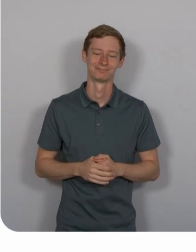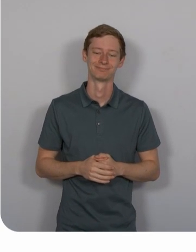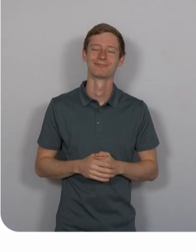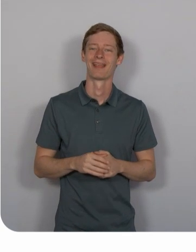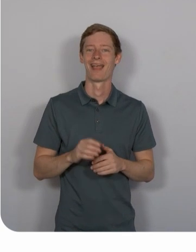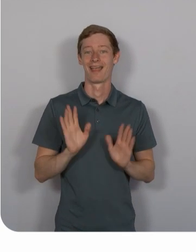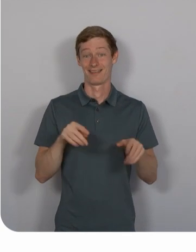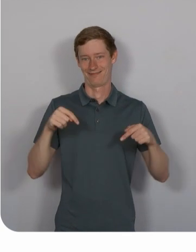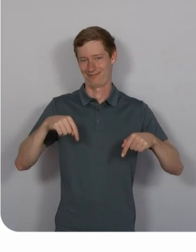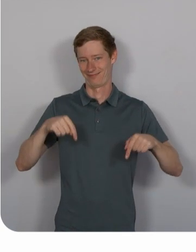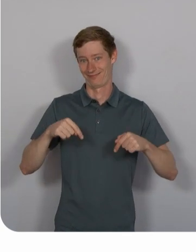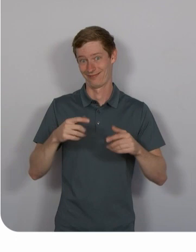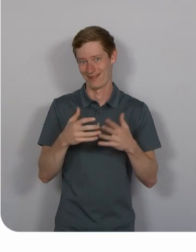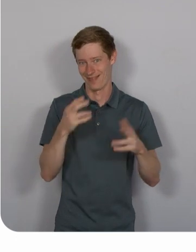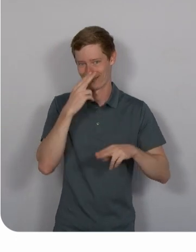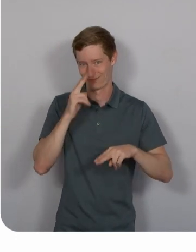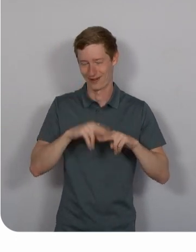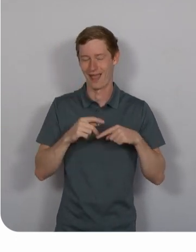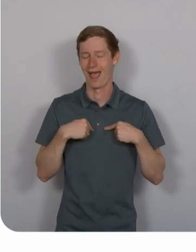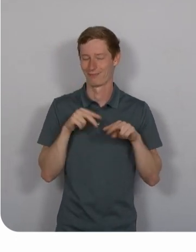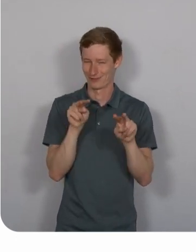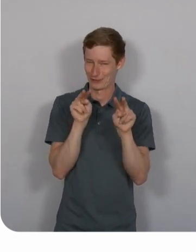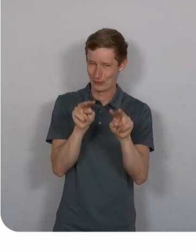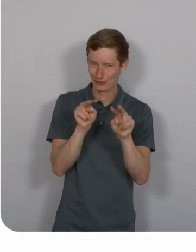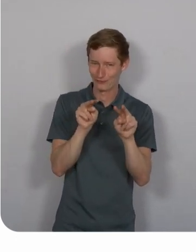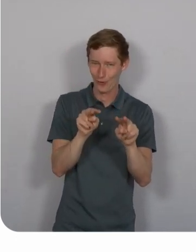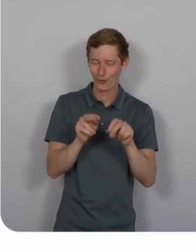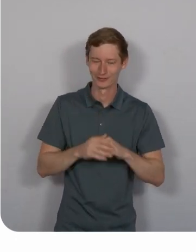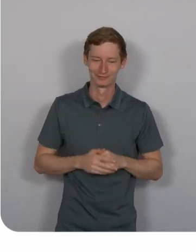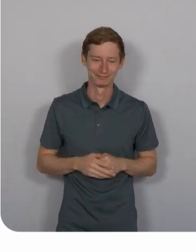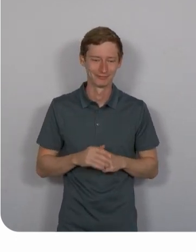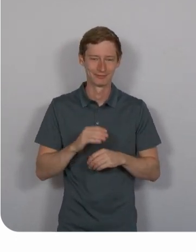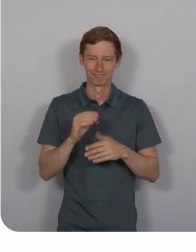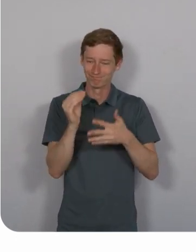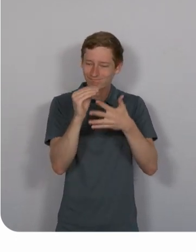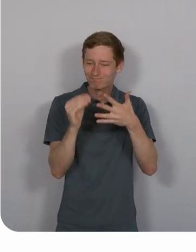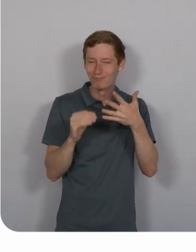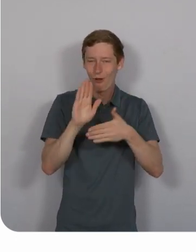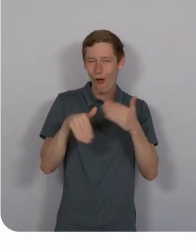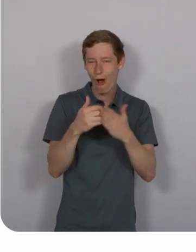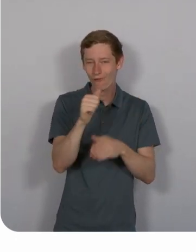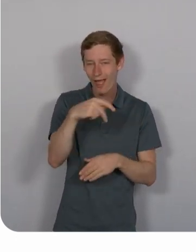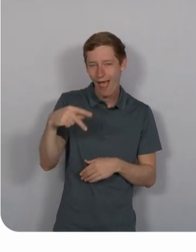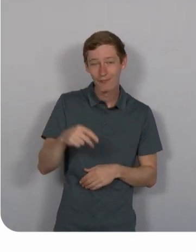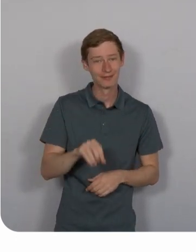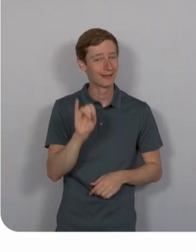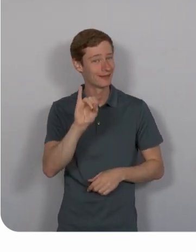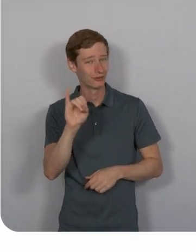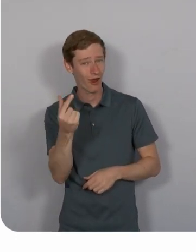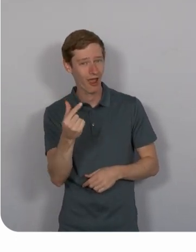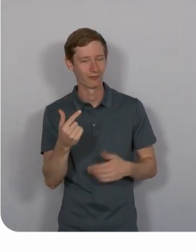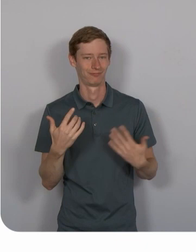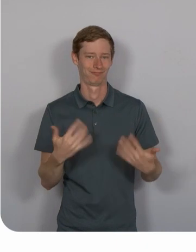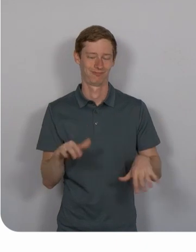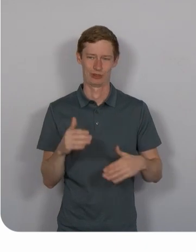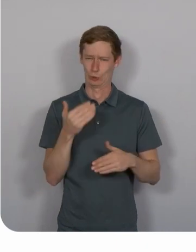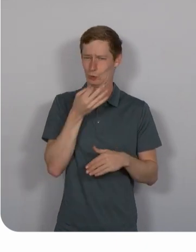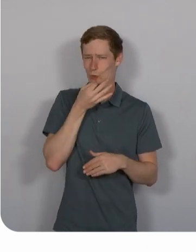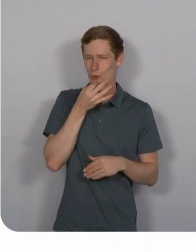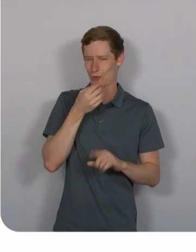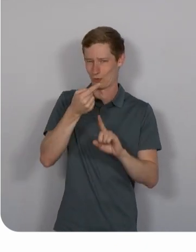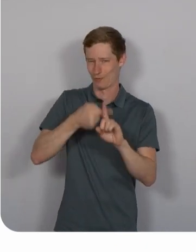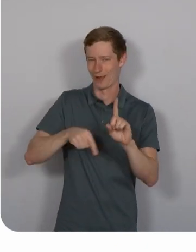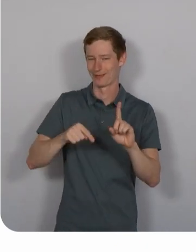I think this is gonna be really fun. I'm really looking forward to getting this into all of our apps, coming to Instagram in about a month.